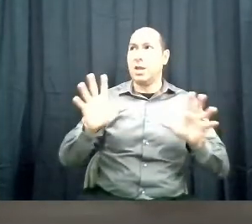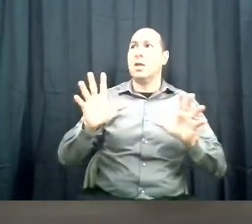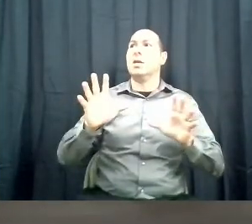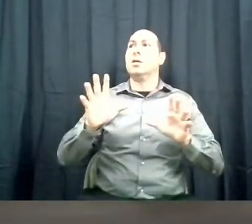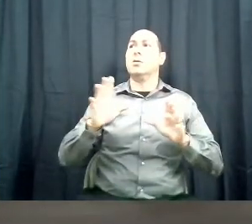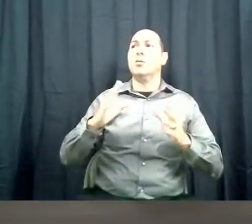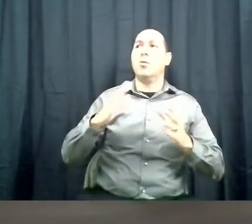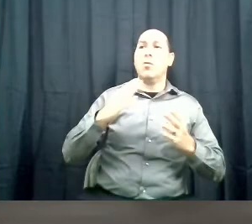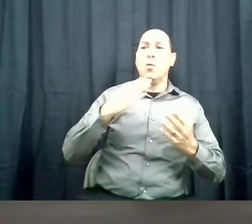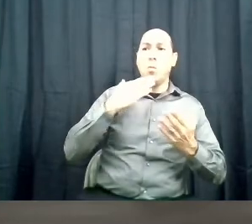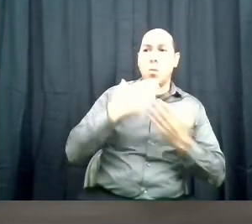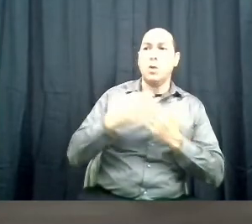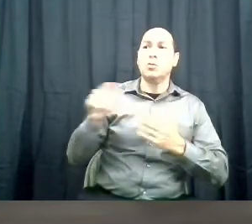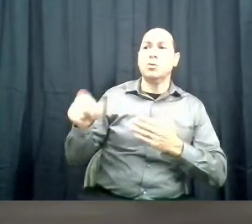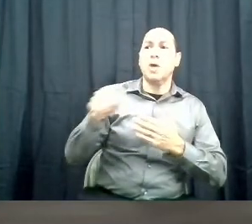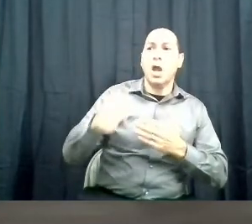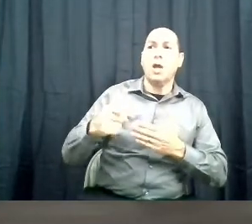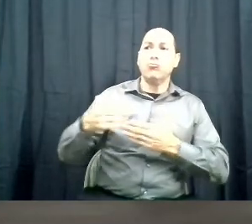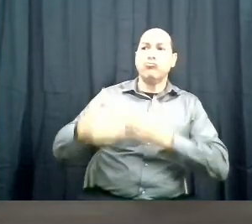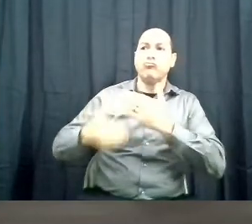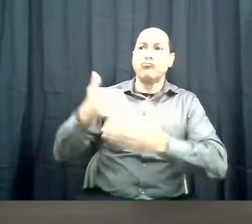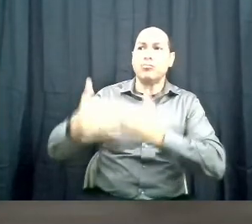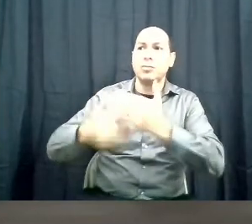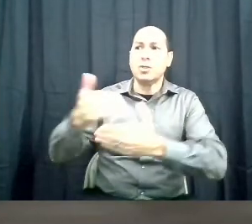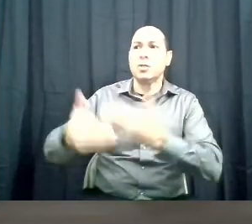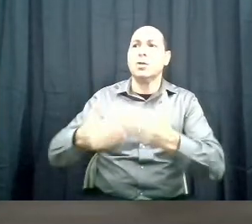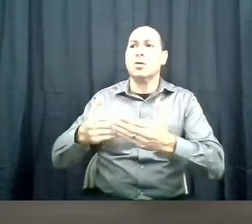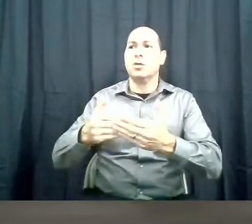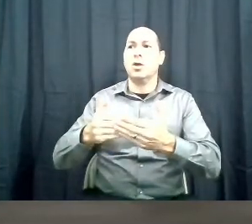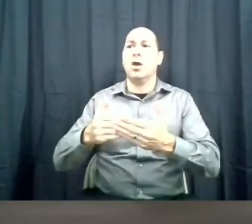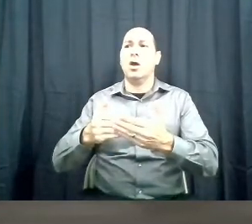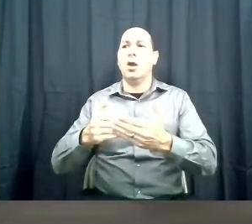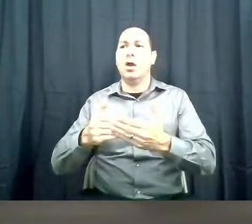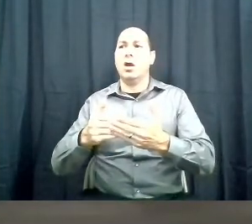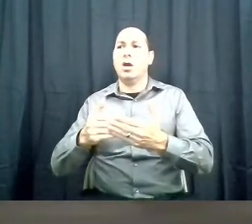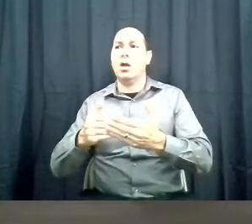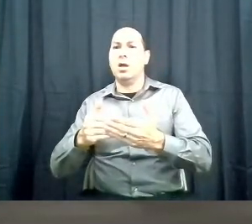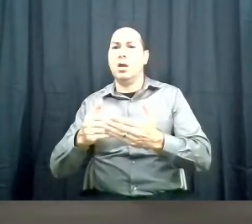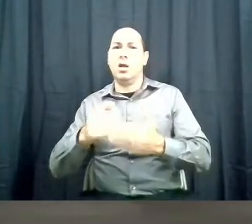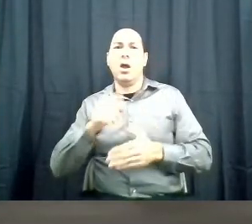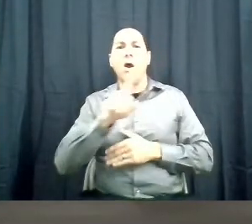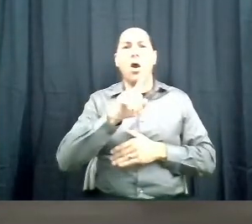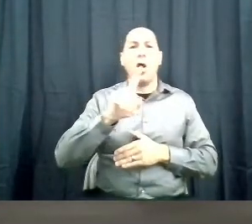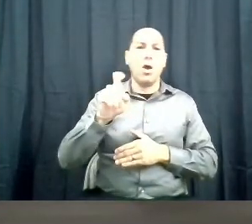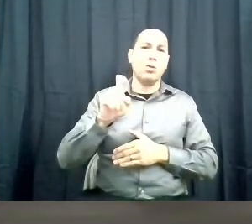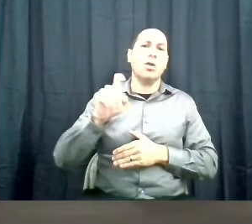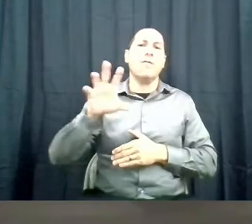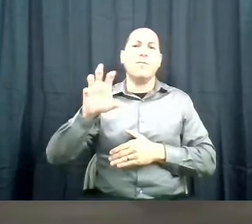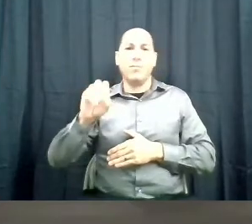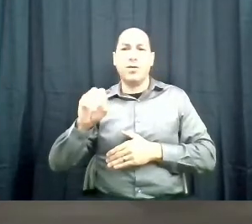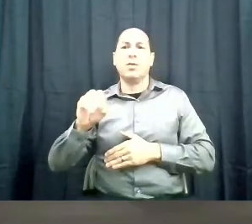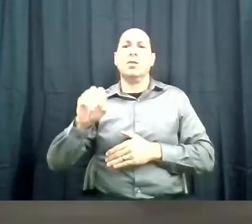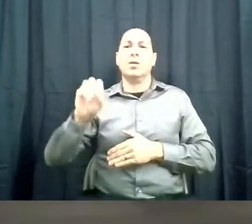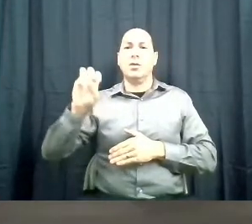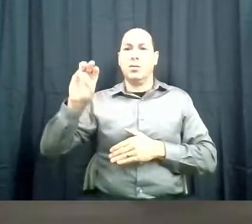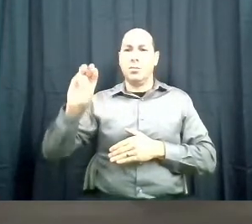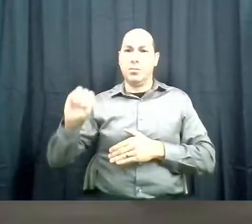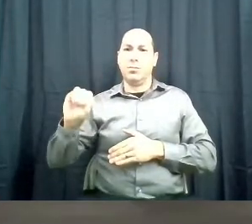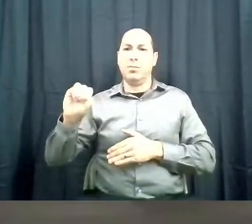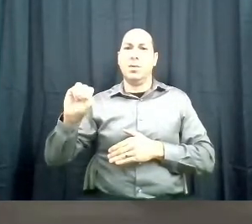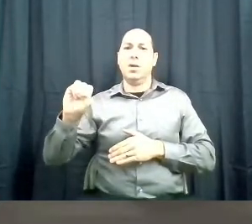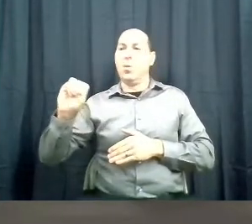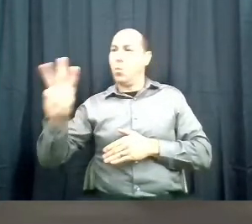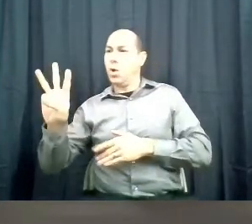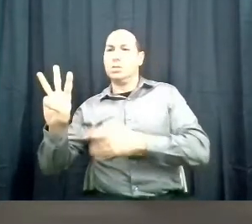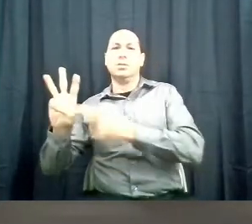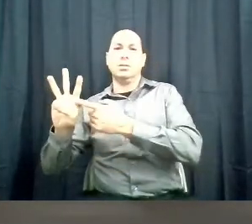developers within that 150 megawatt limit, just like you would do in any competitive procurement process. Remember that